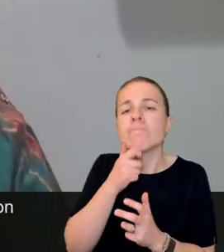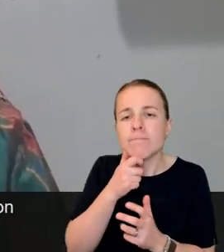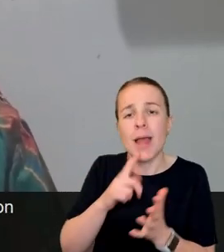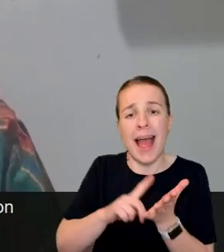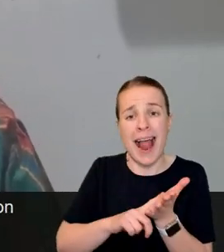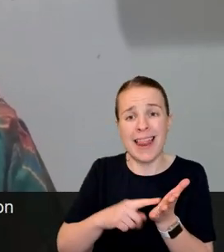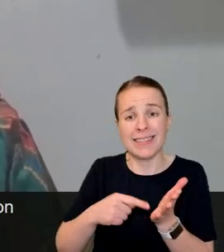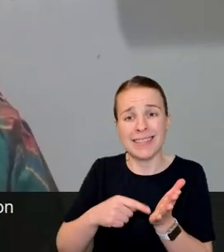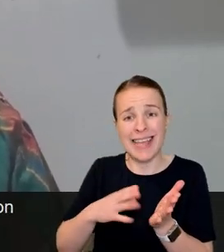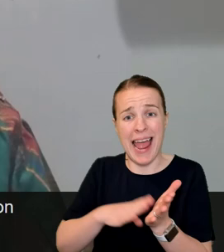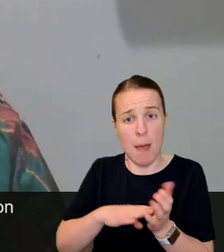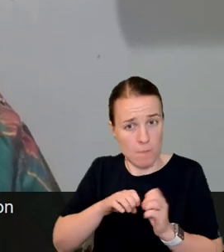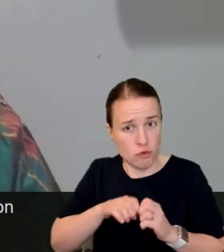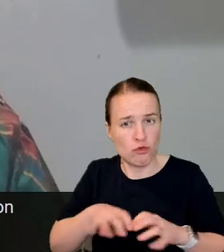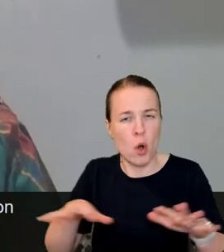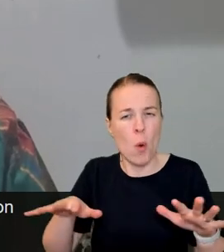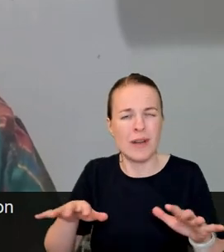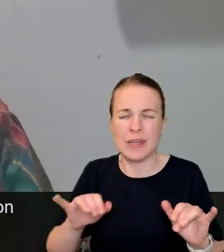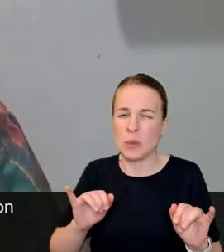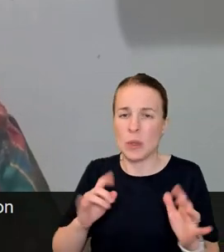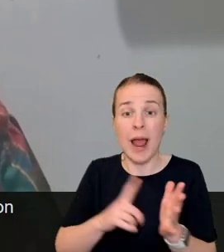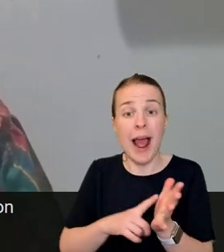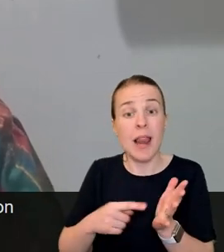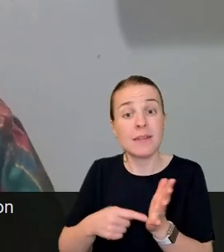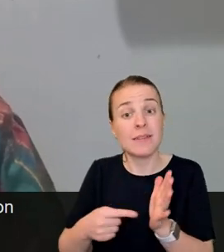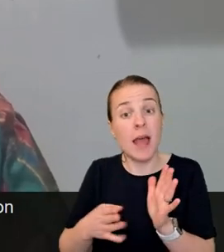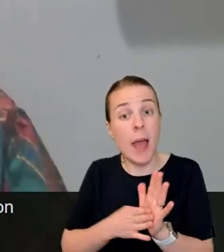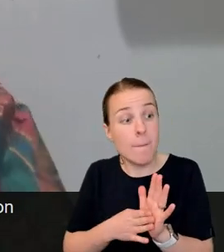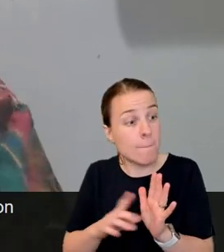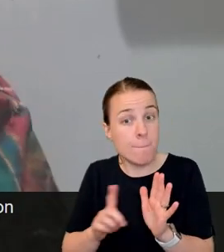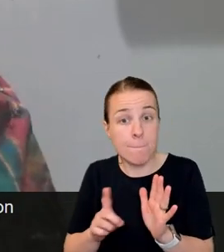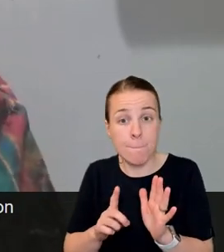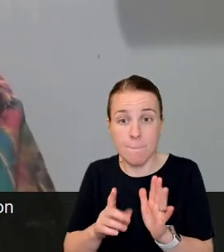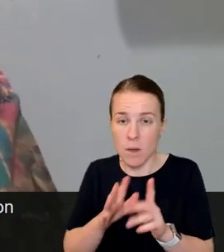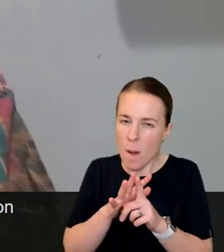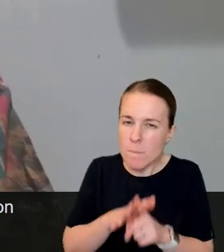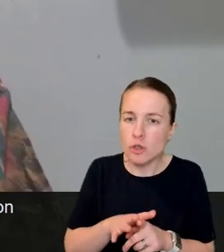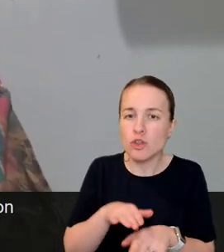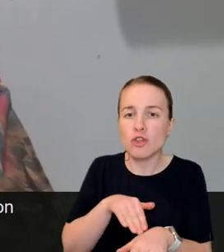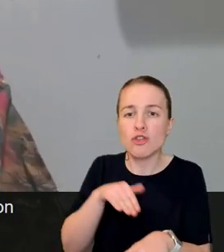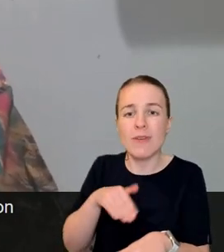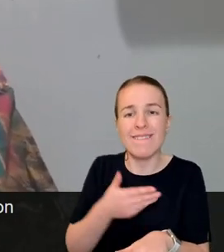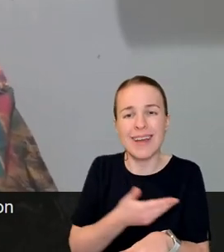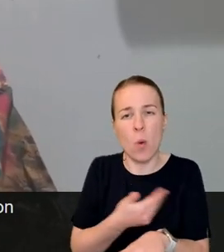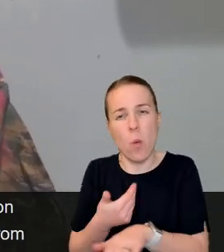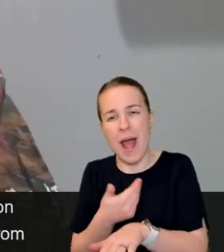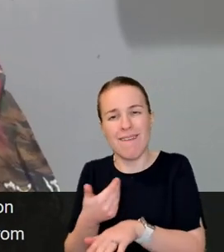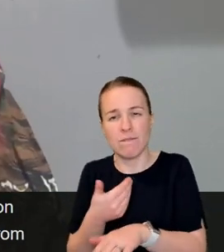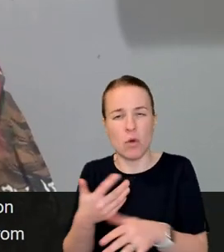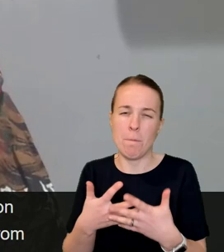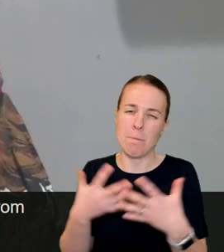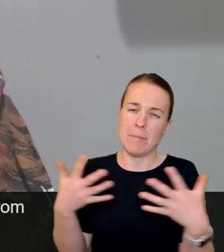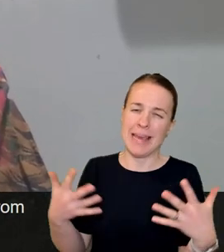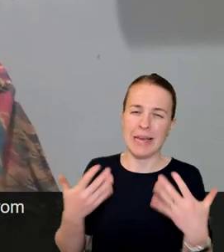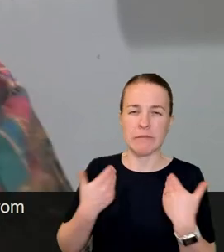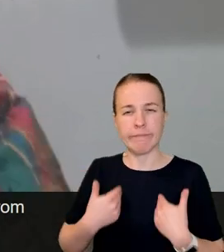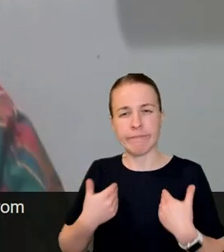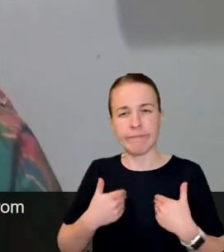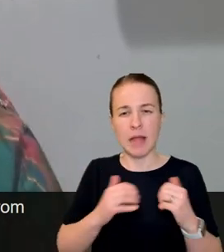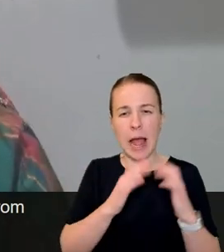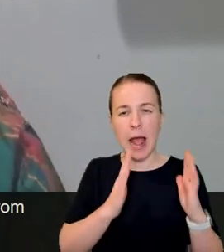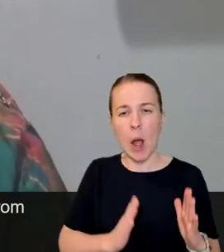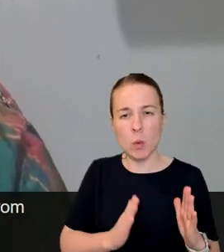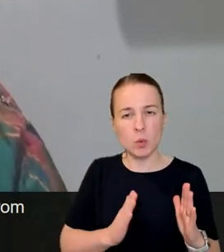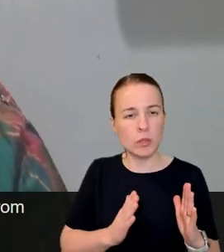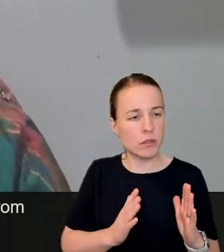what you see with these LTNs is that they push traffic away from, you know, those big terrace houses and suburban roads and onto